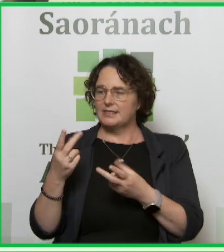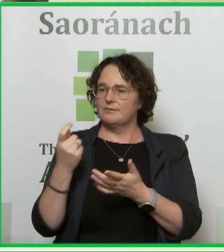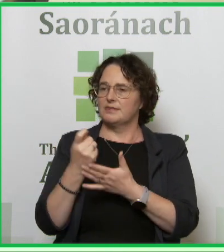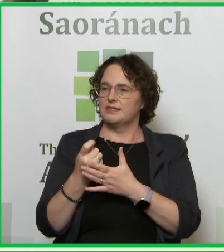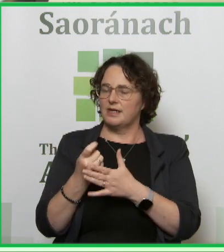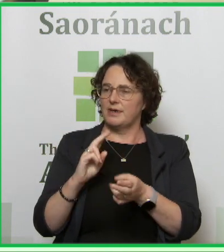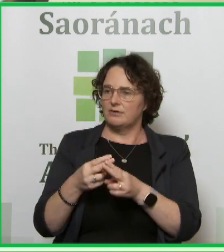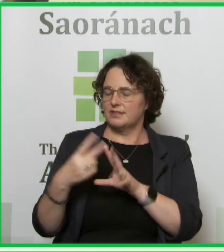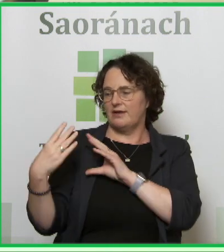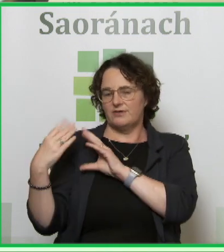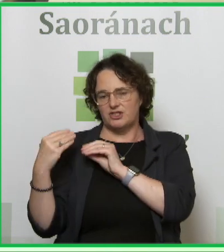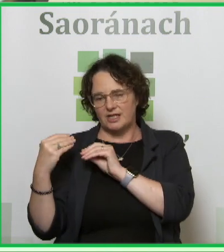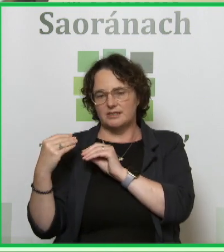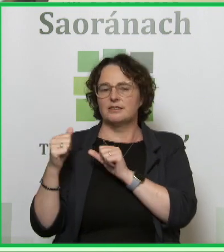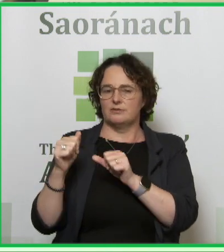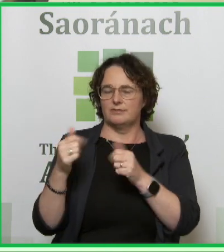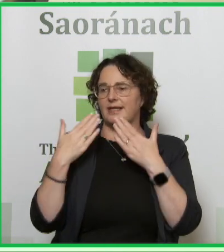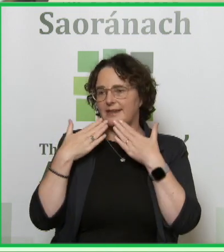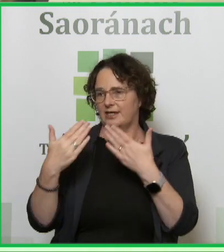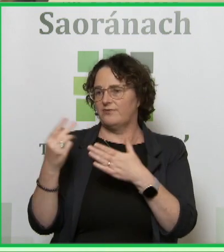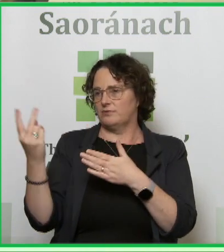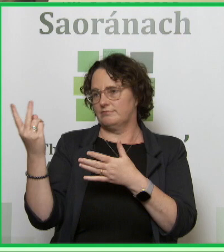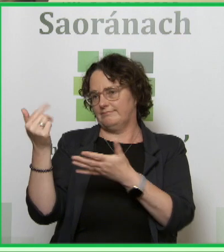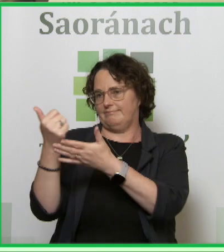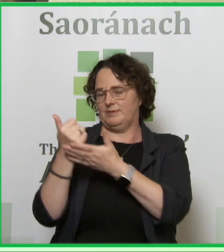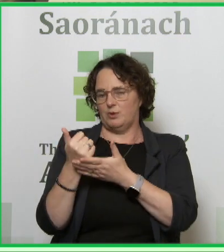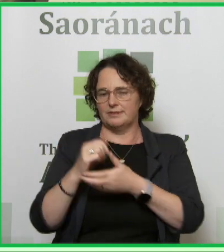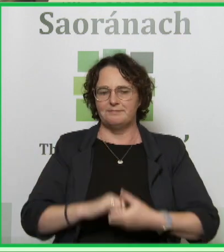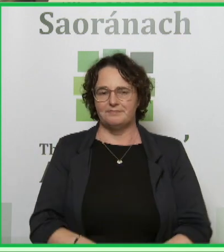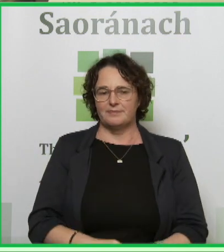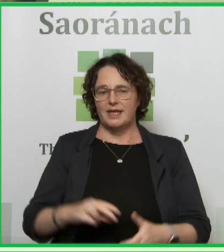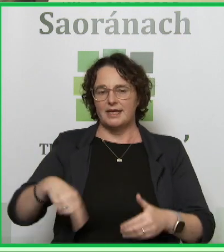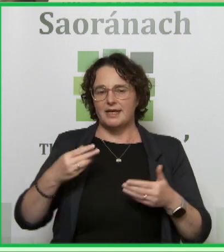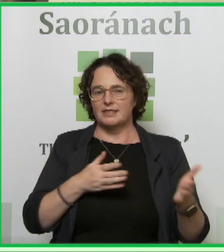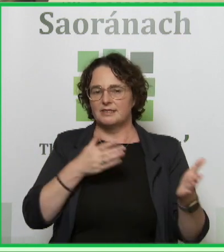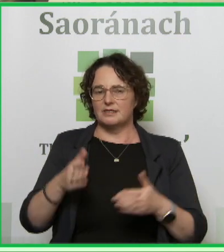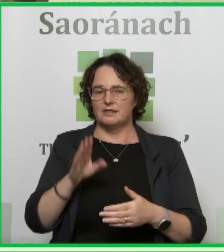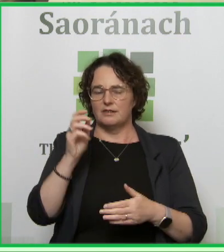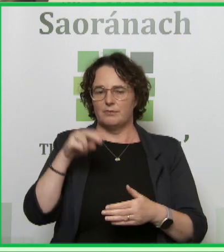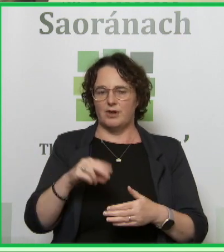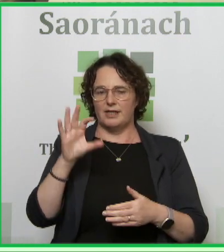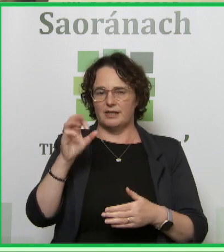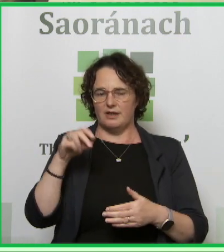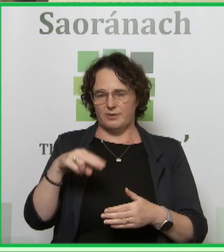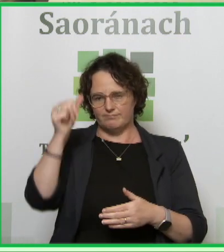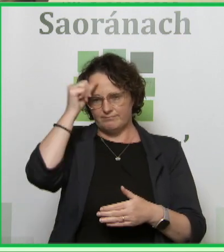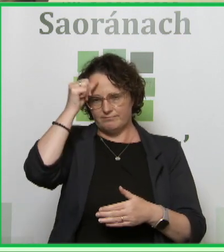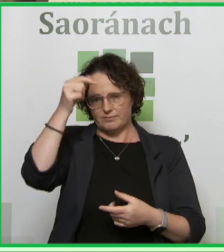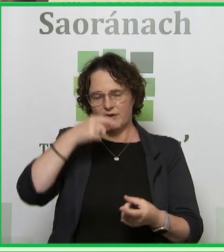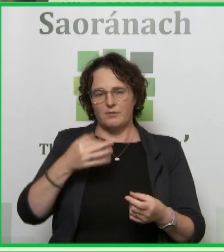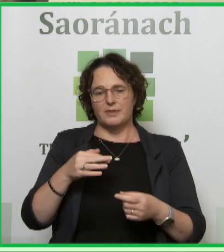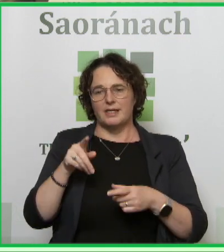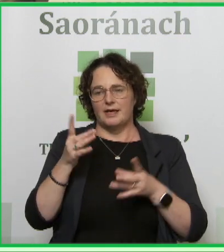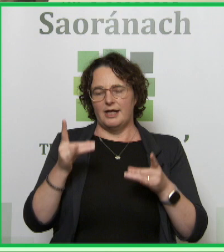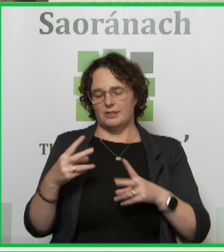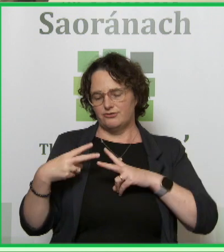have a chat with the team here. And thanks again for your supports on that. Okay, I'm going to move to Brian Galvin again, who'll be familiar to all of us from the Health Research